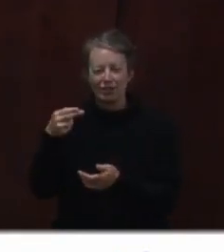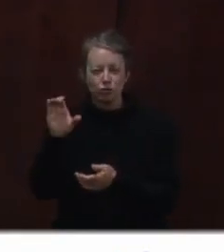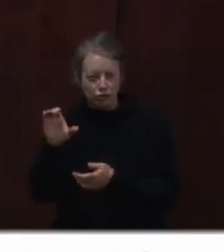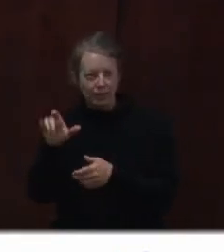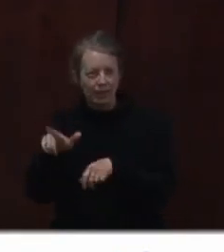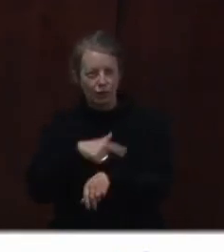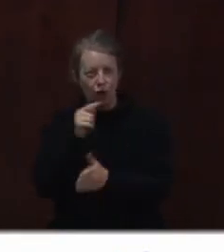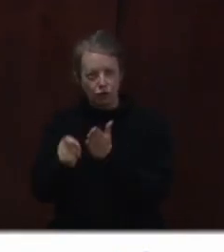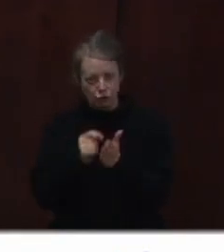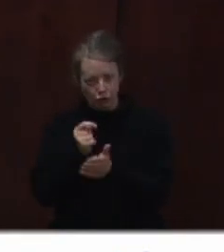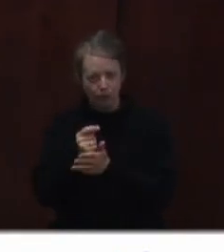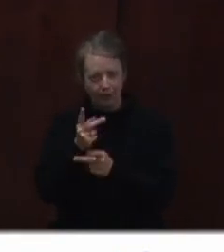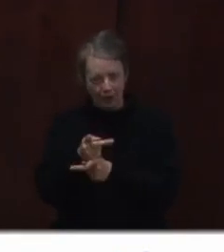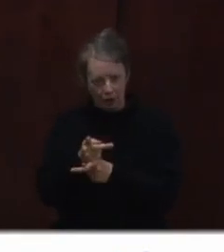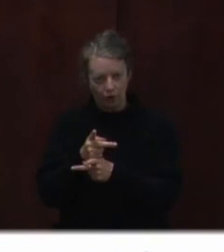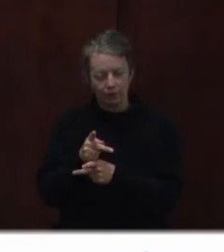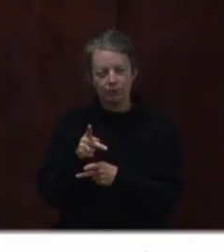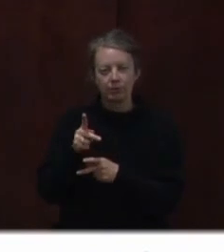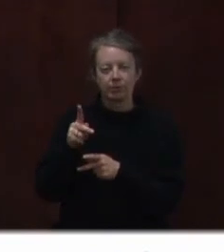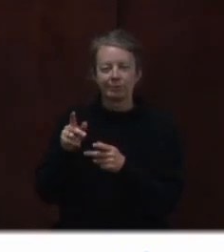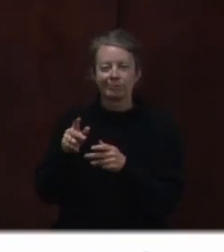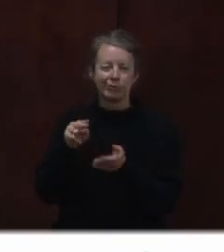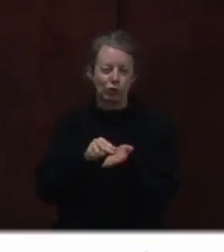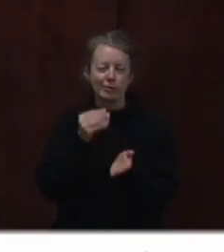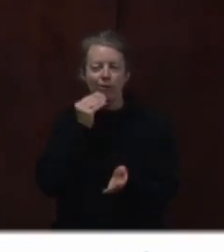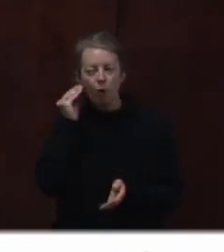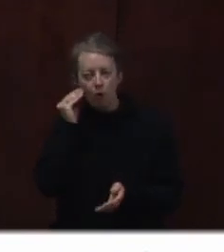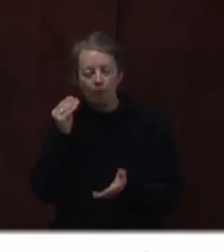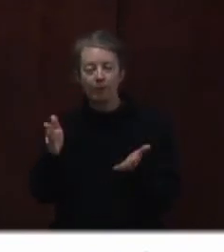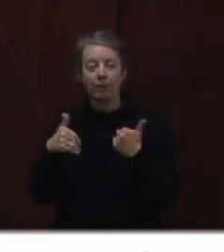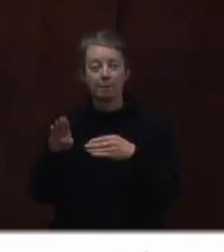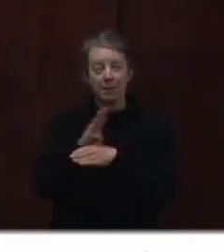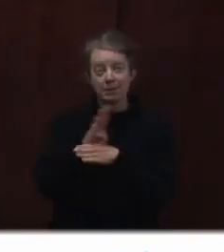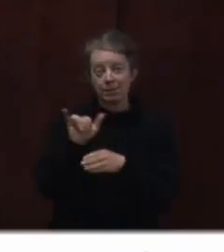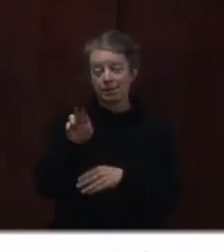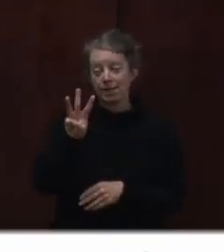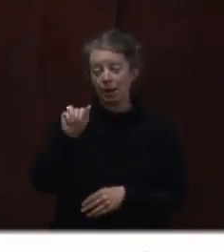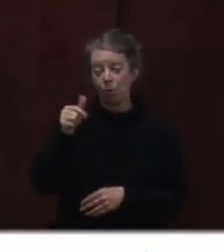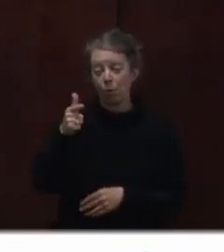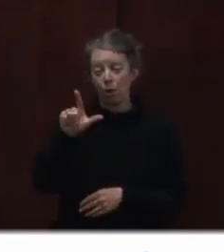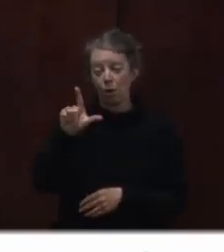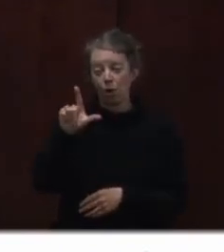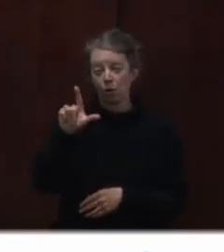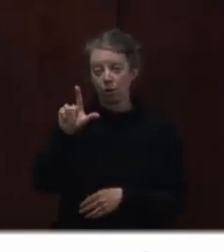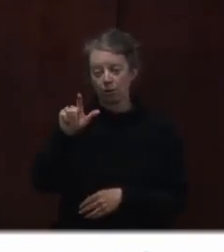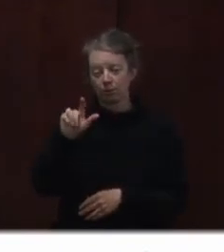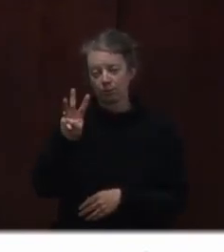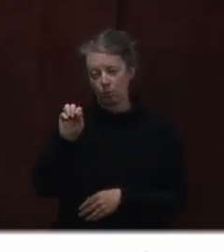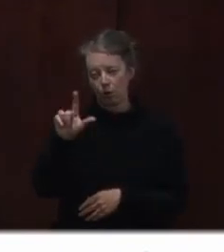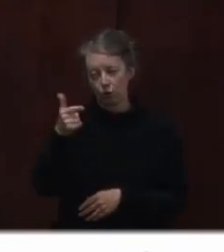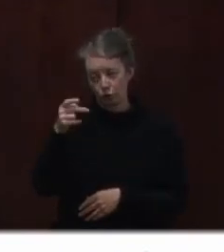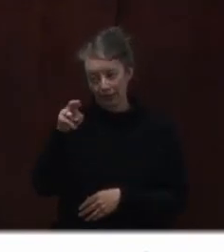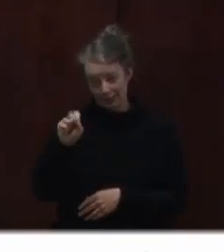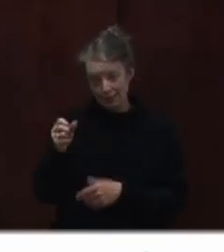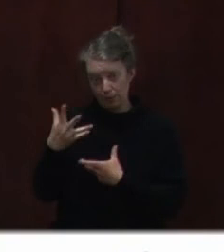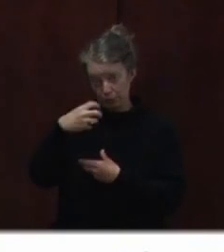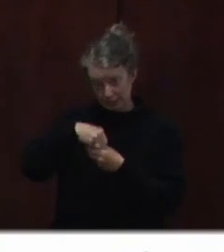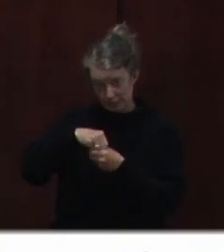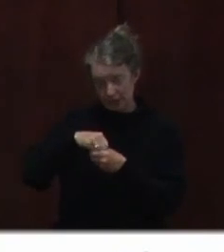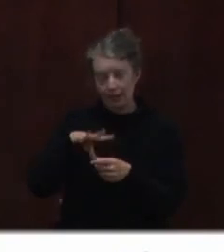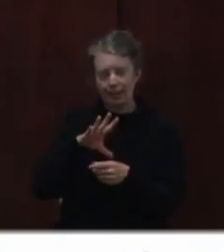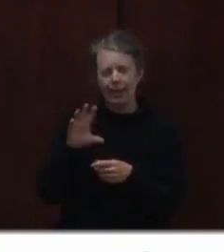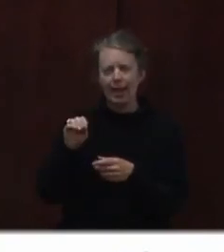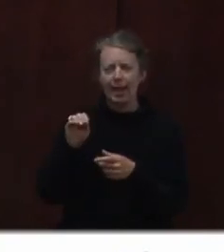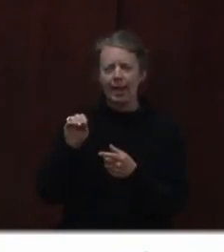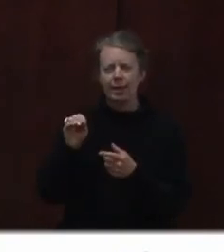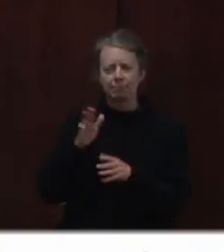pharmacies like Walgreens that are participating in the federal program, and we have 8, to my knowledge, in Buncombe County